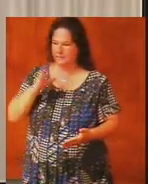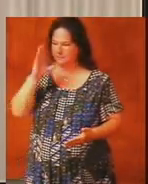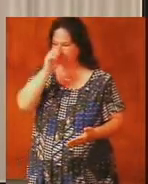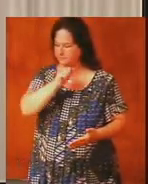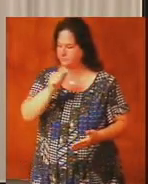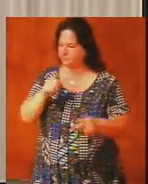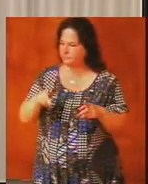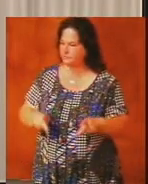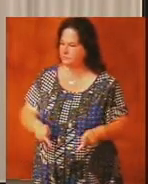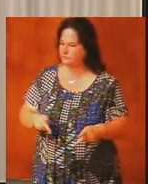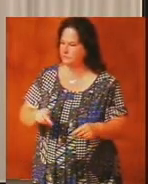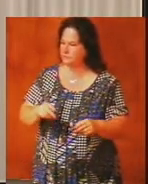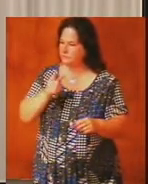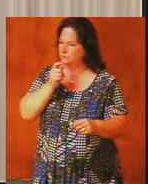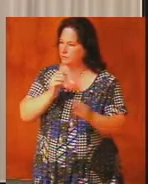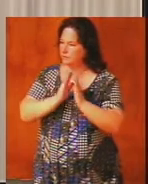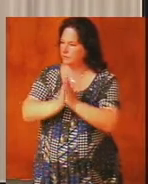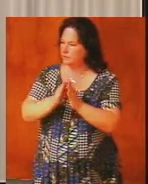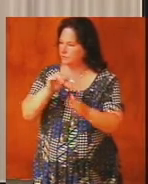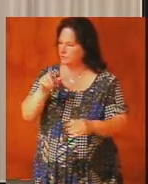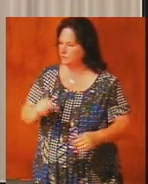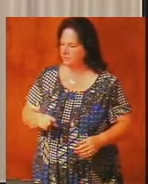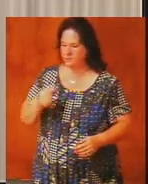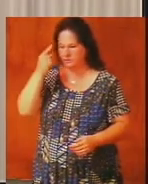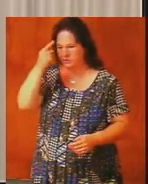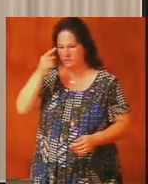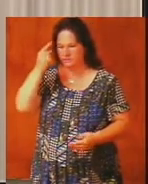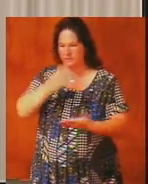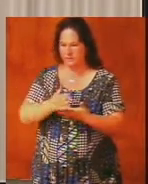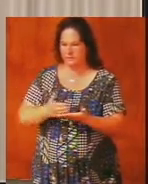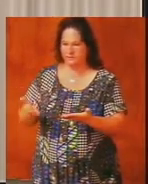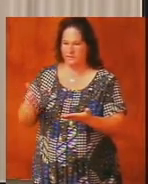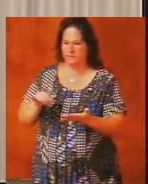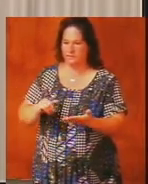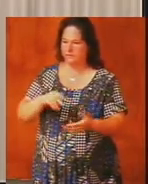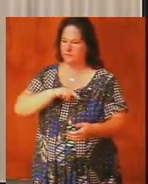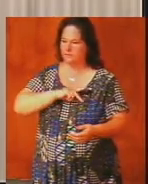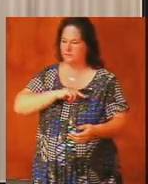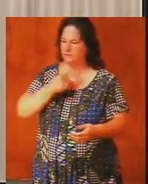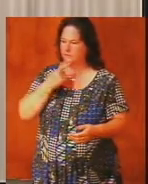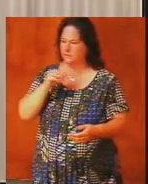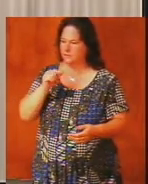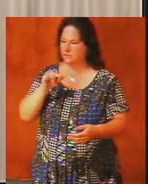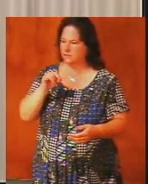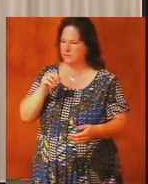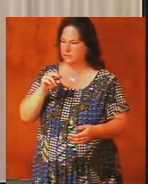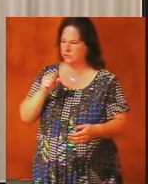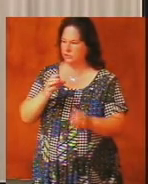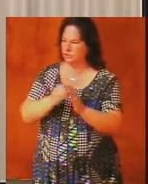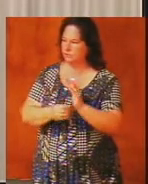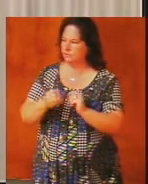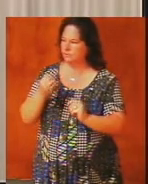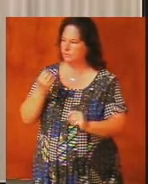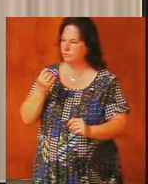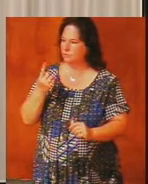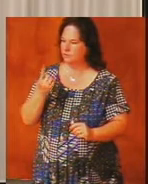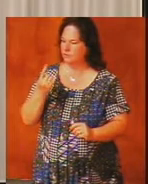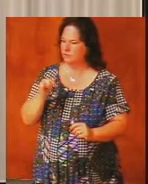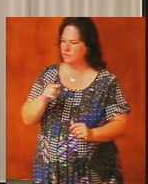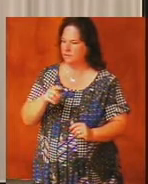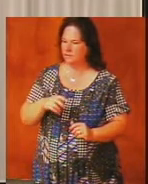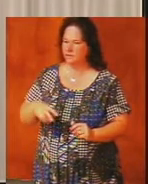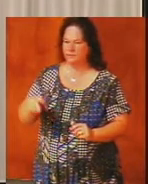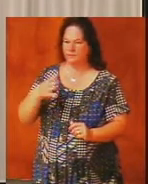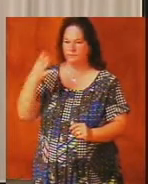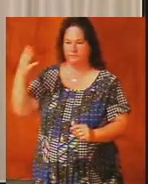this question was thinking about something that Paul says in Galatians chapter 1, that he went